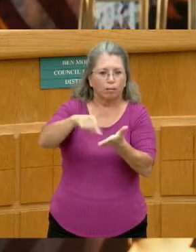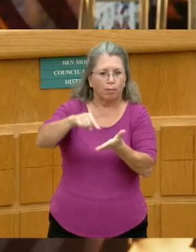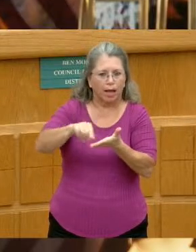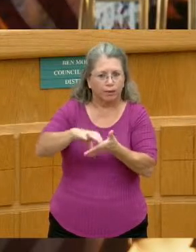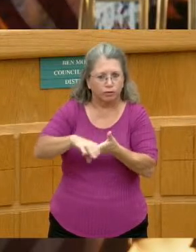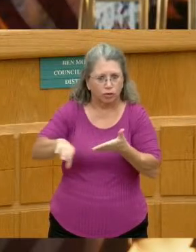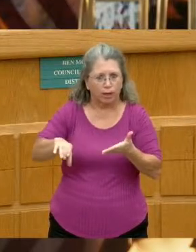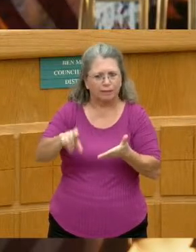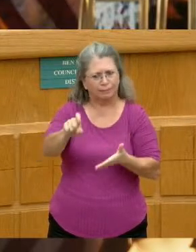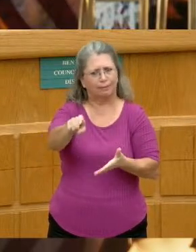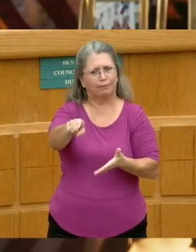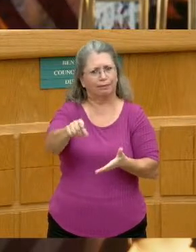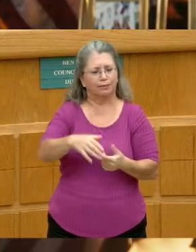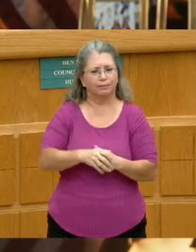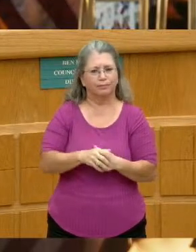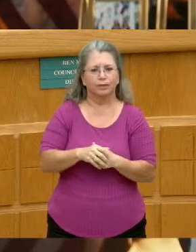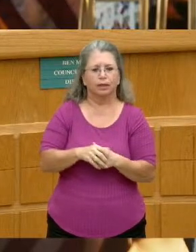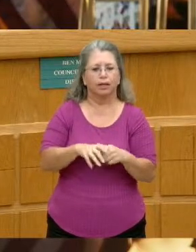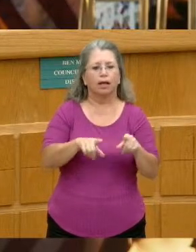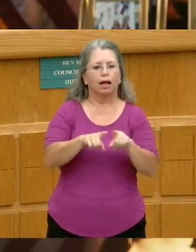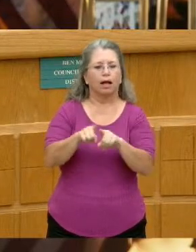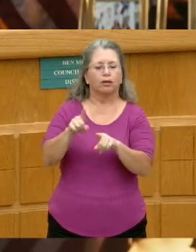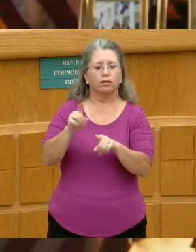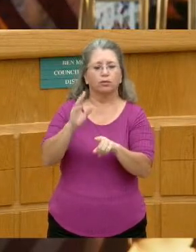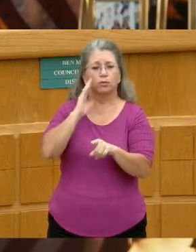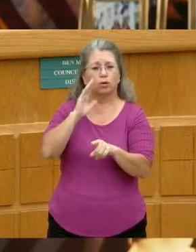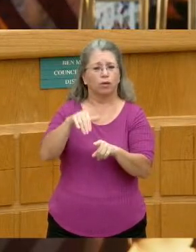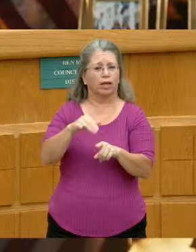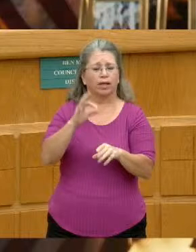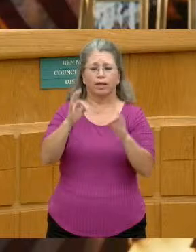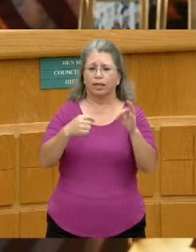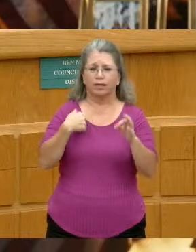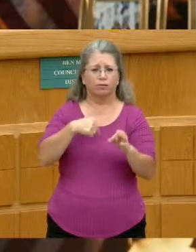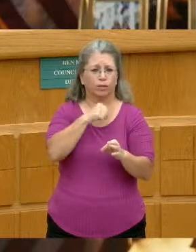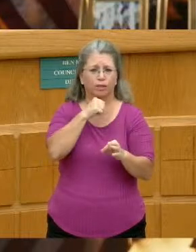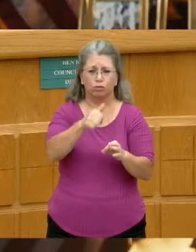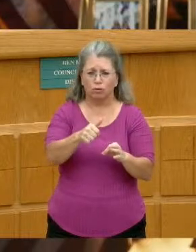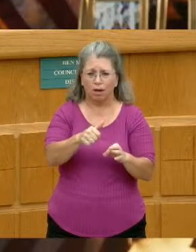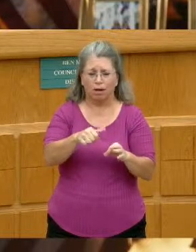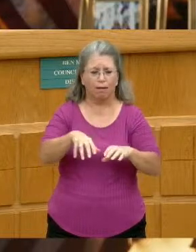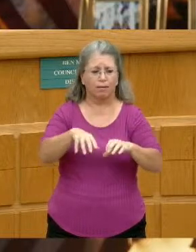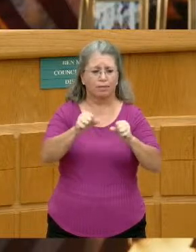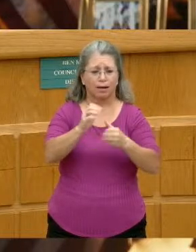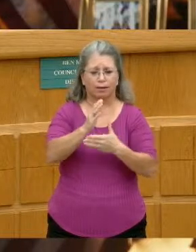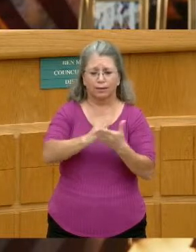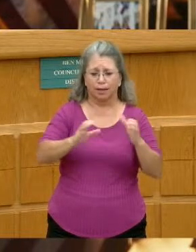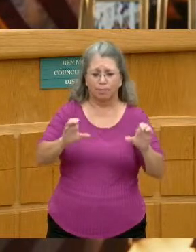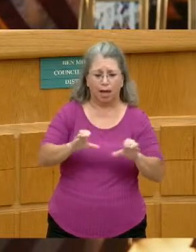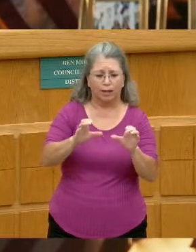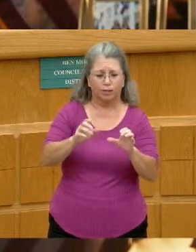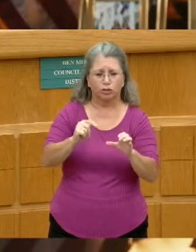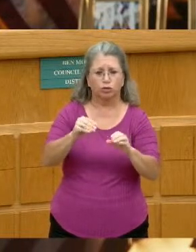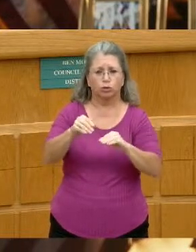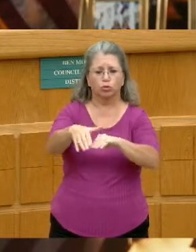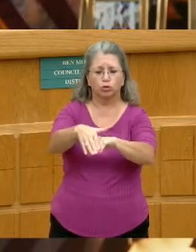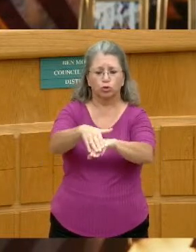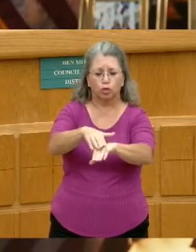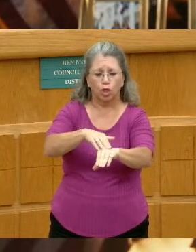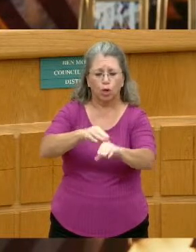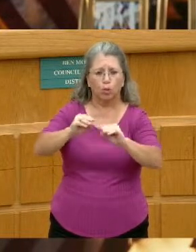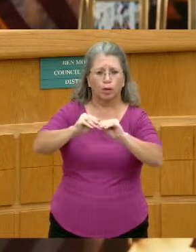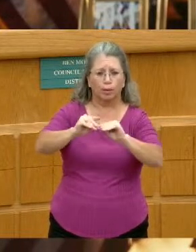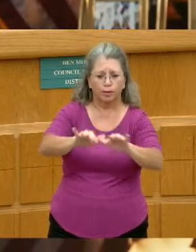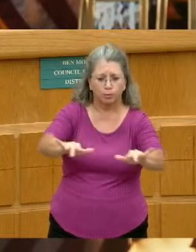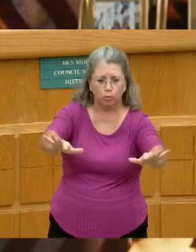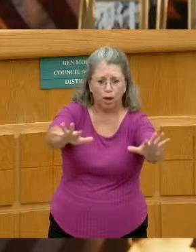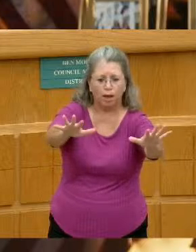also know that not taking action to slow the spread will cause COVID to spread even worse, risking